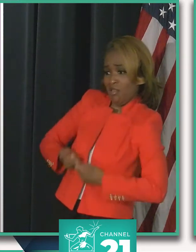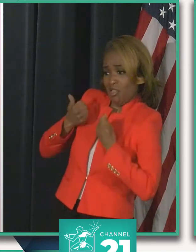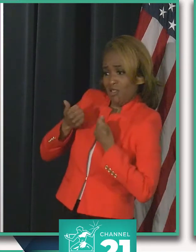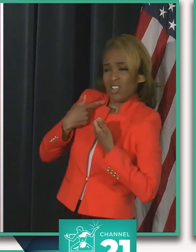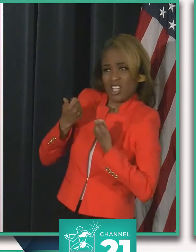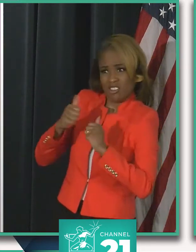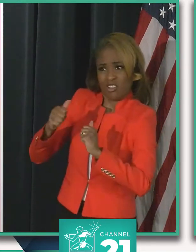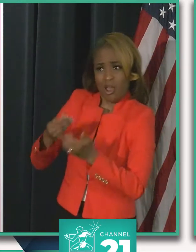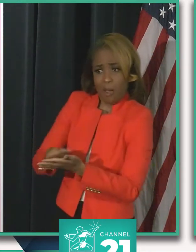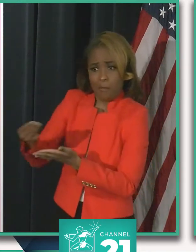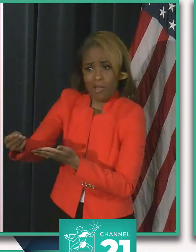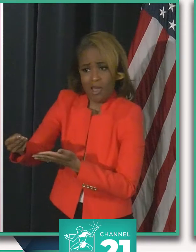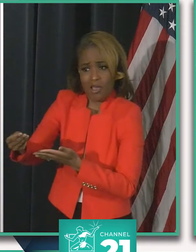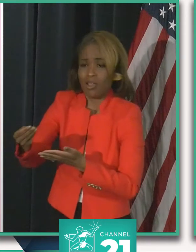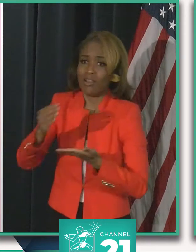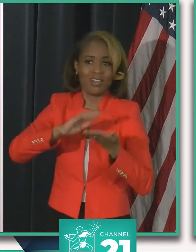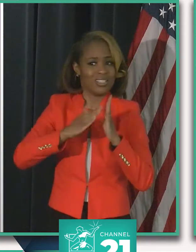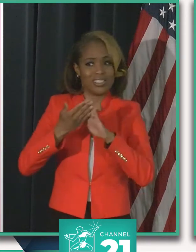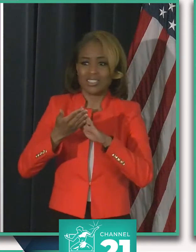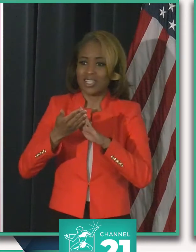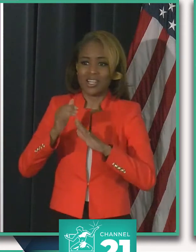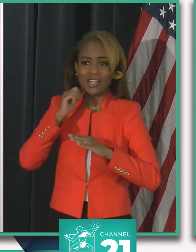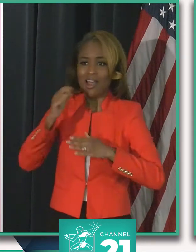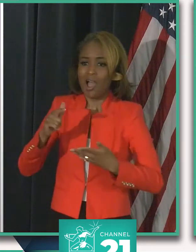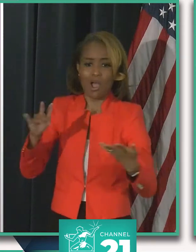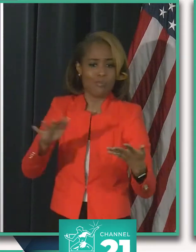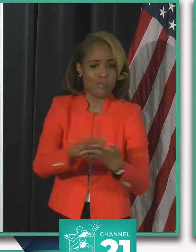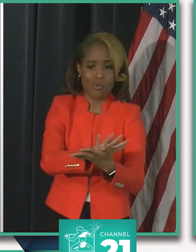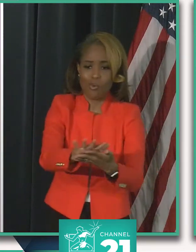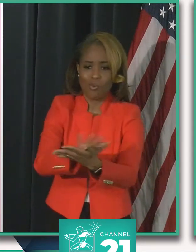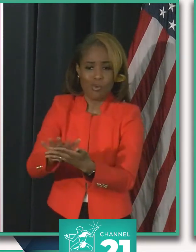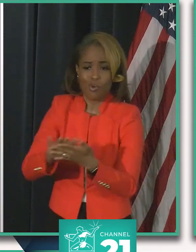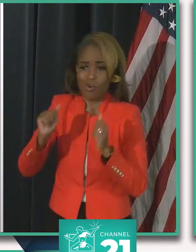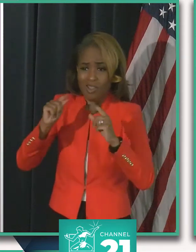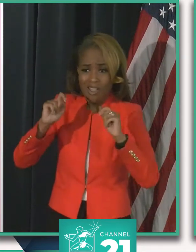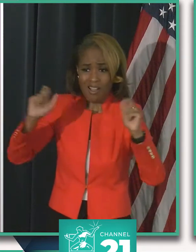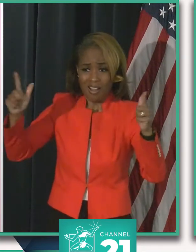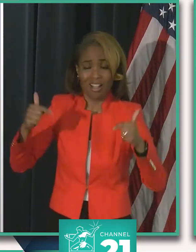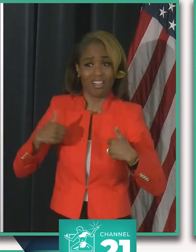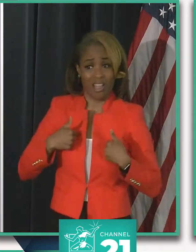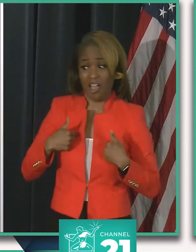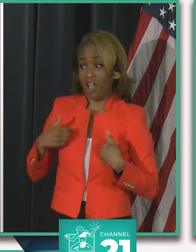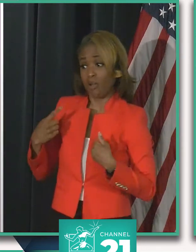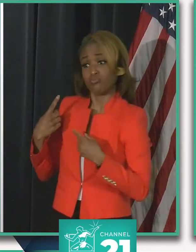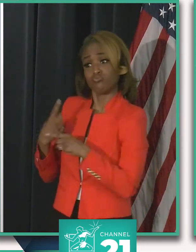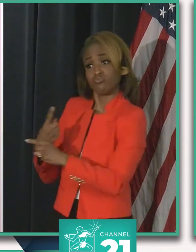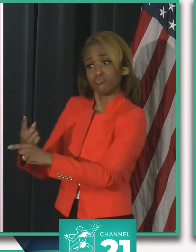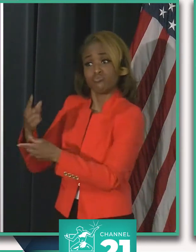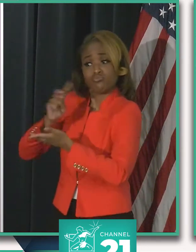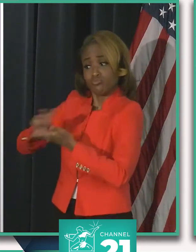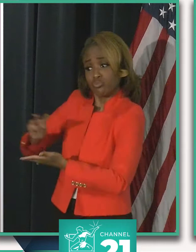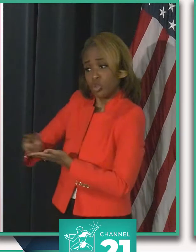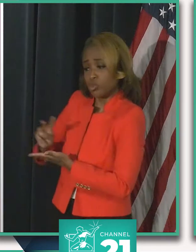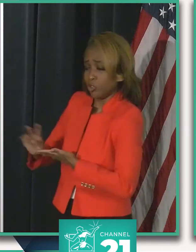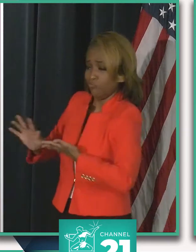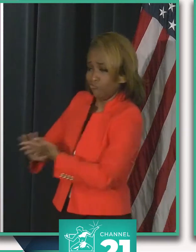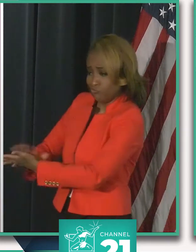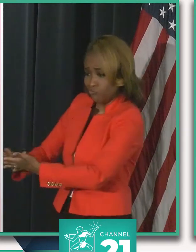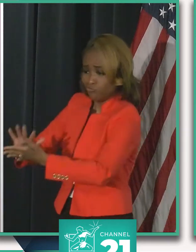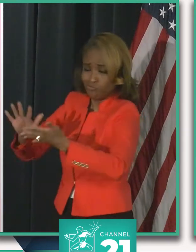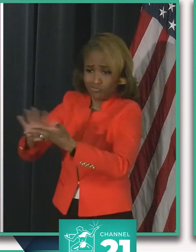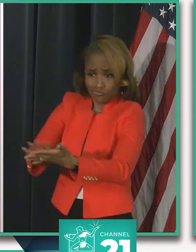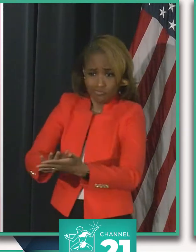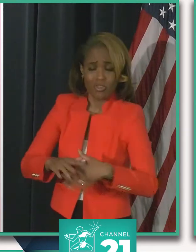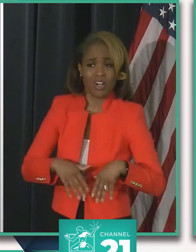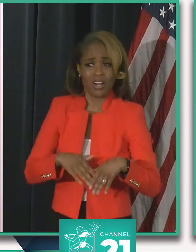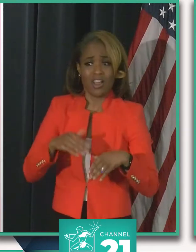them. The city does not come out and cut them at all. I cut them regularly every 2 weeks.